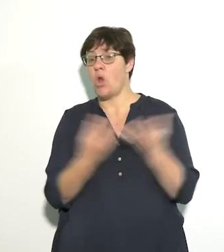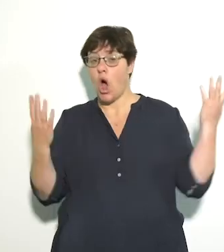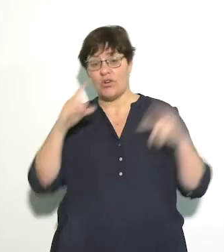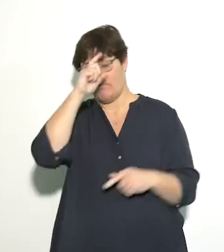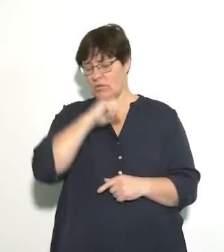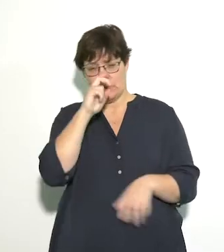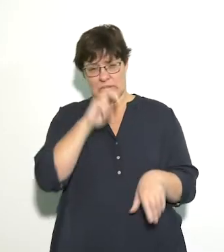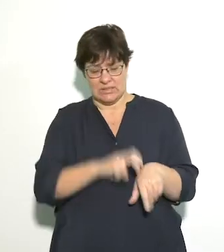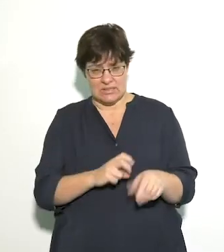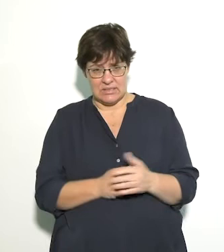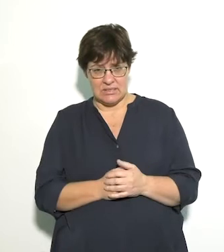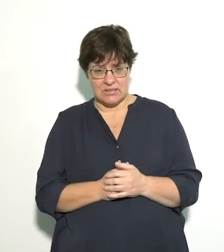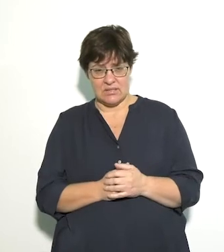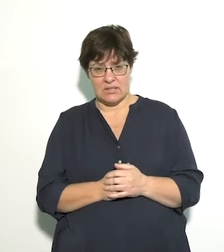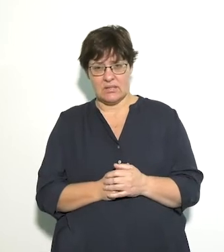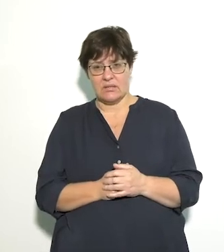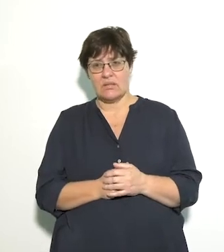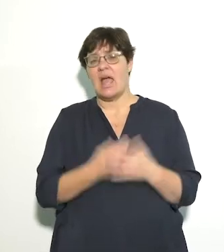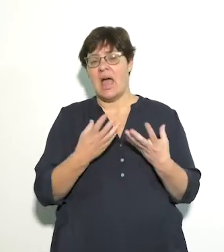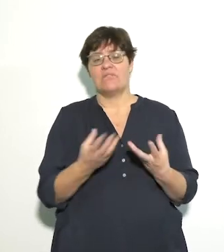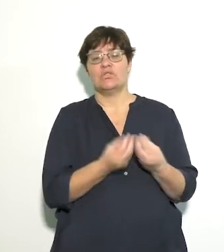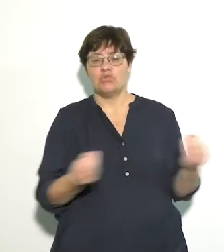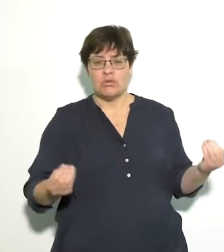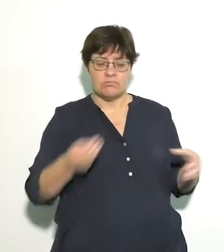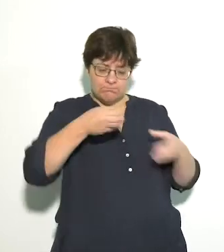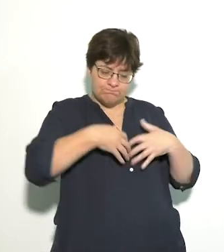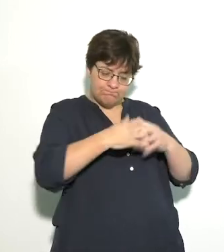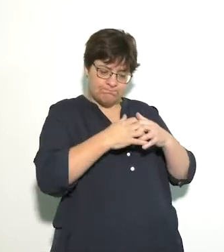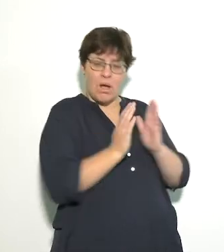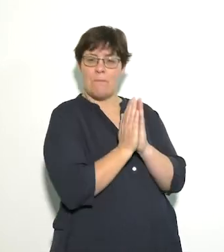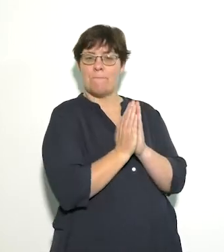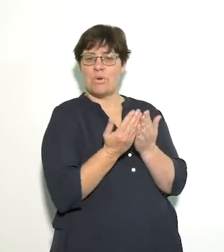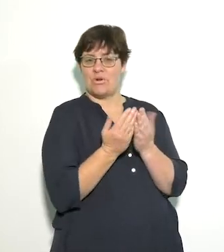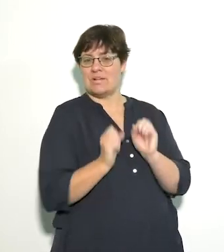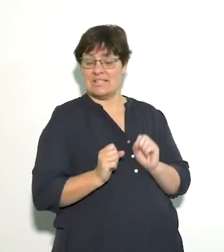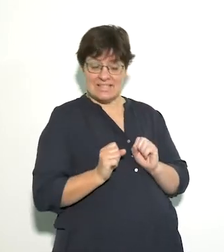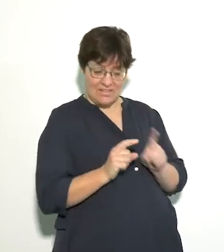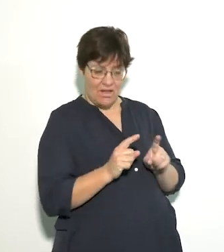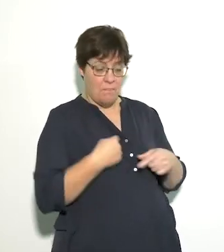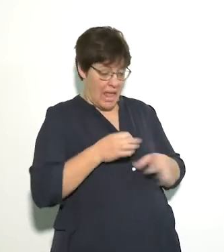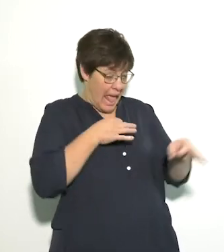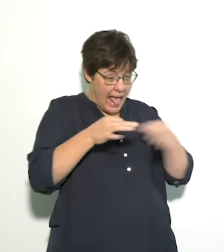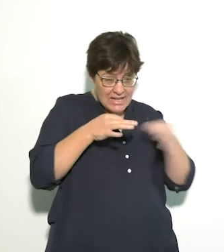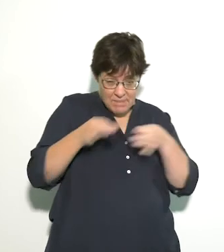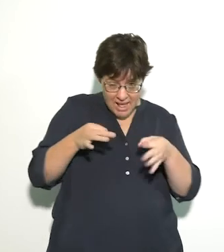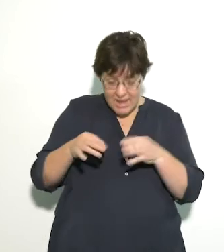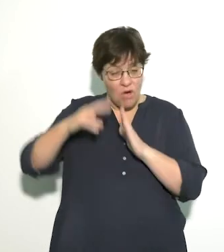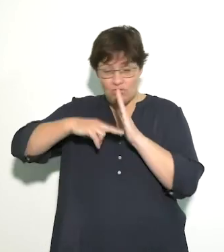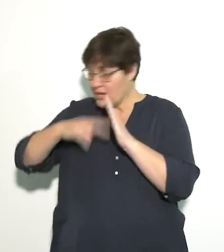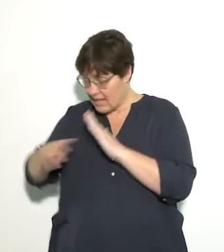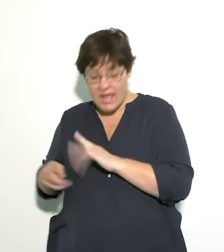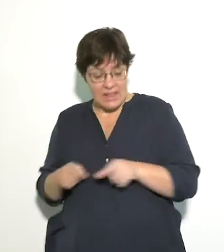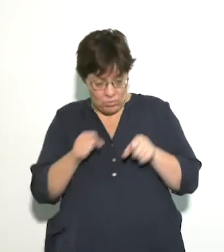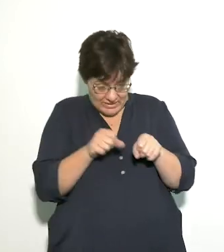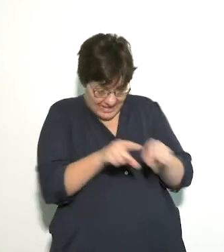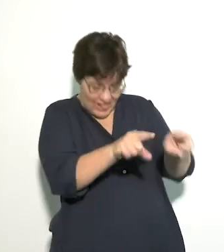lots and lots of pictures. You can actually have the children create their own little books after you've gone through this reading